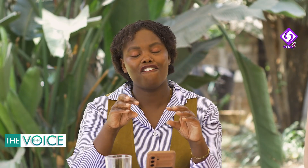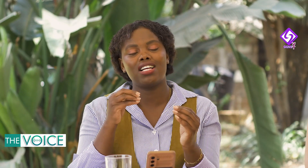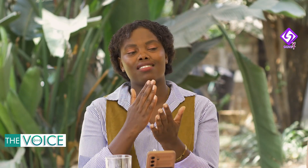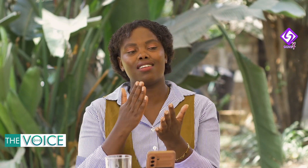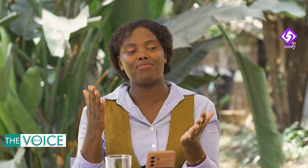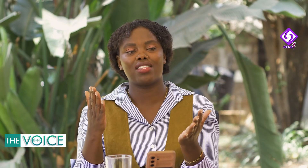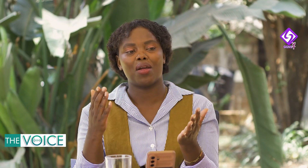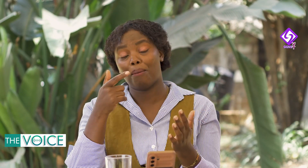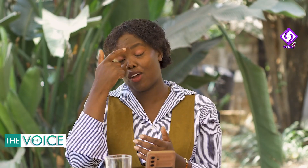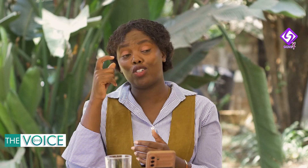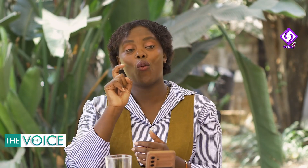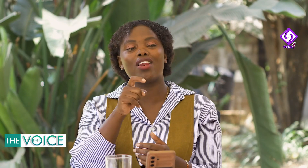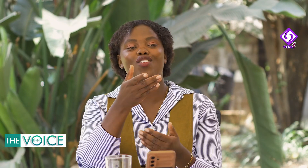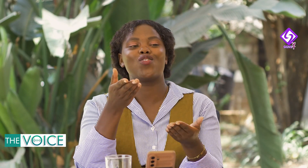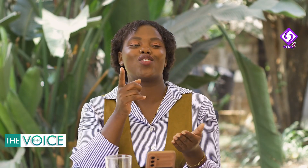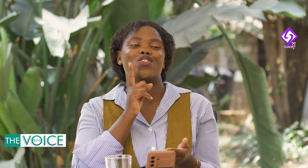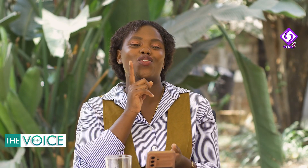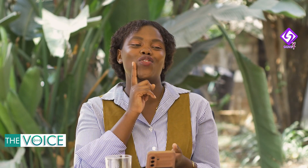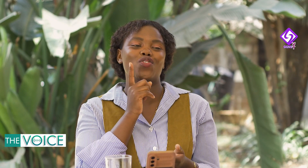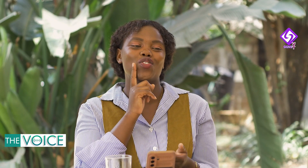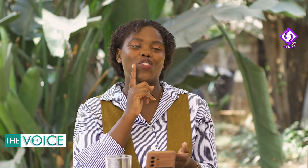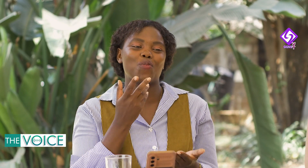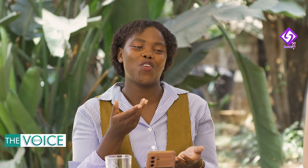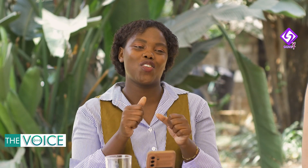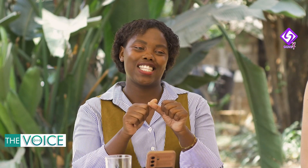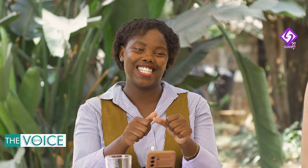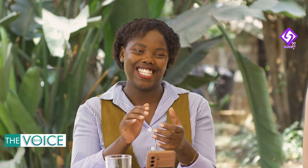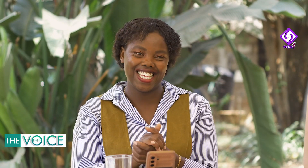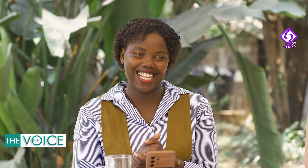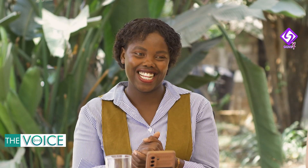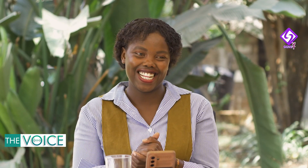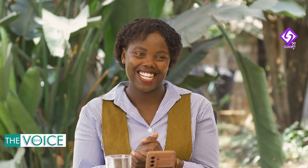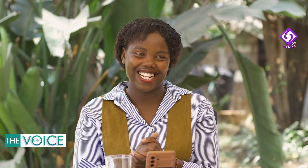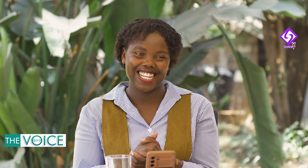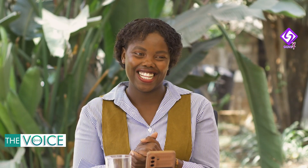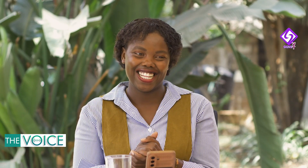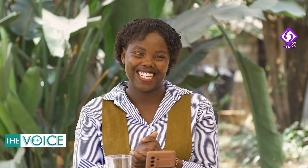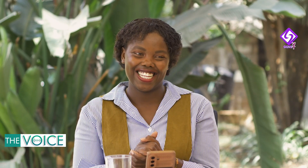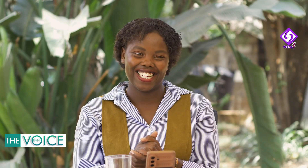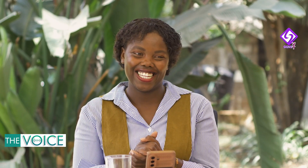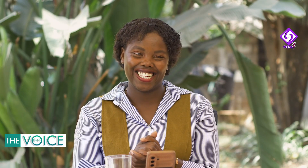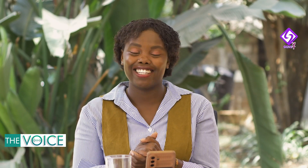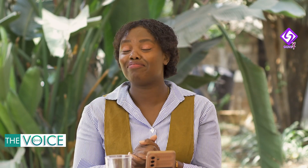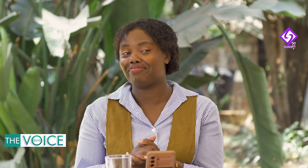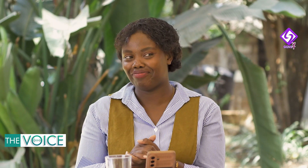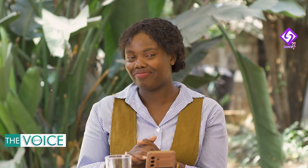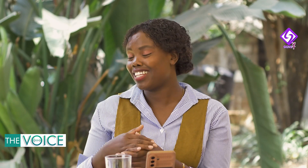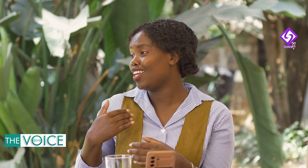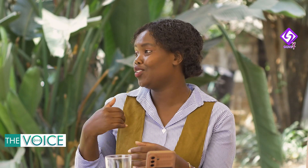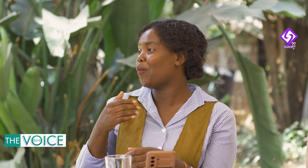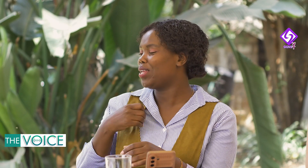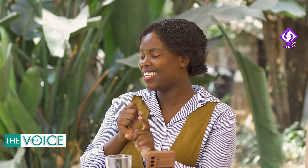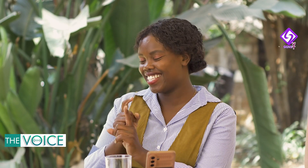Maybe you can go do a hobby, maybe go to the gym and find other activities